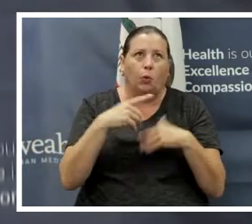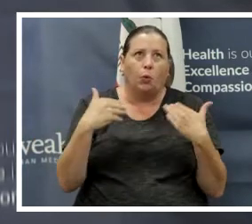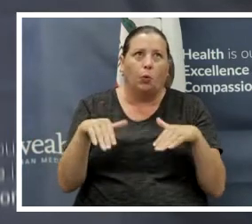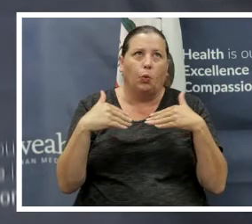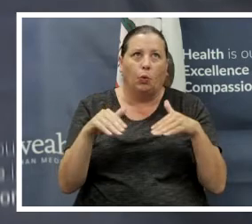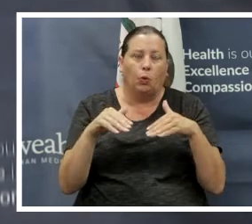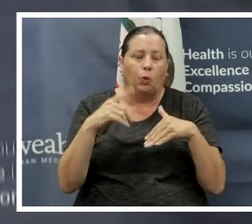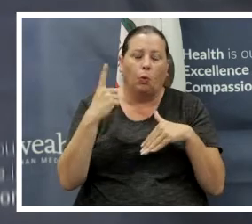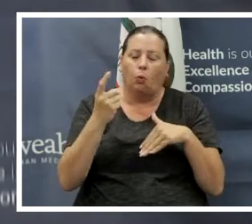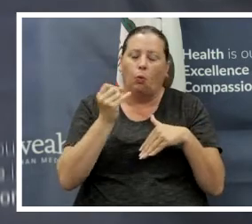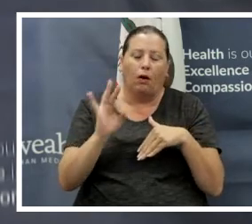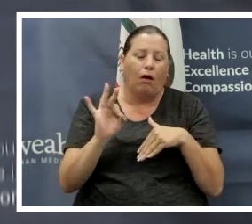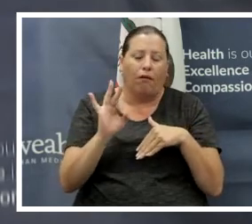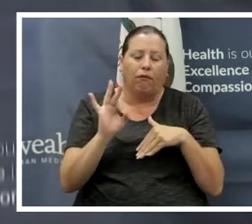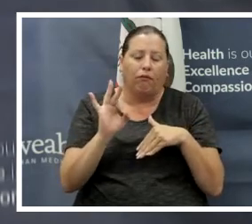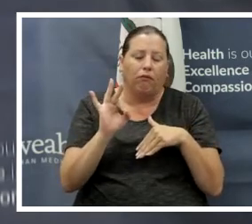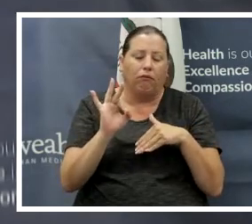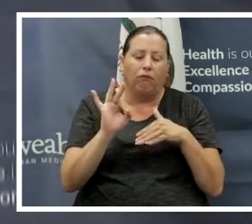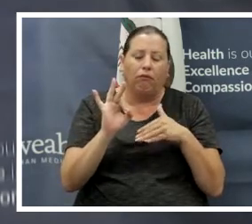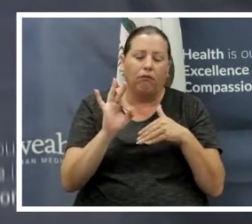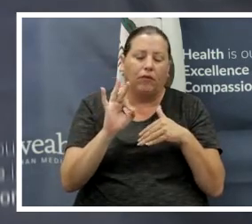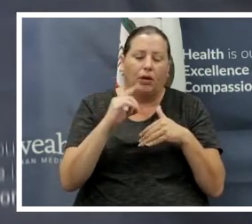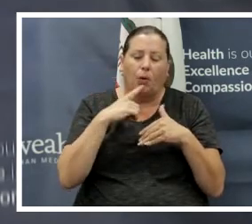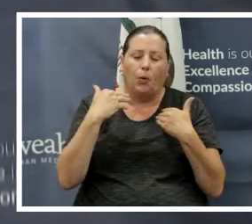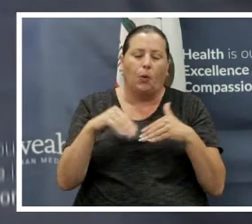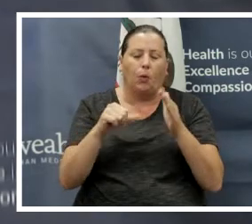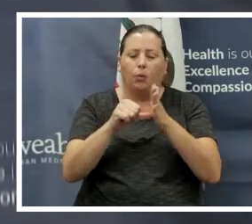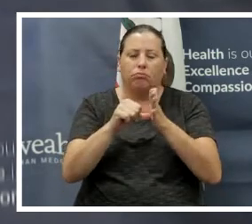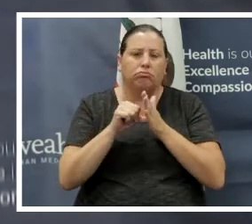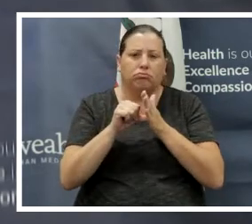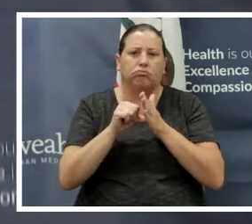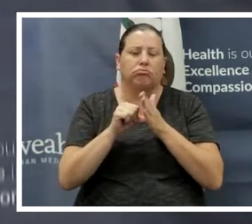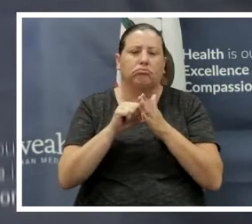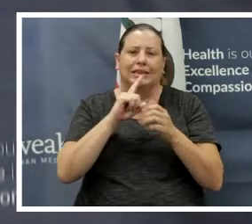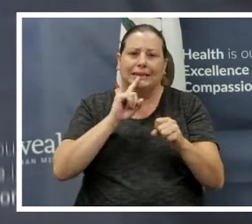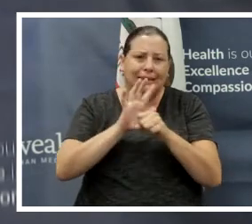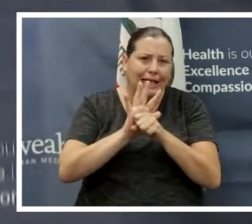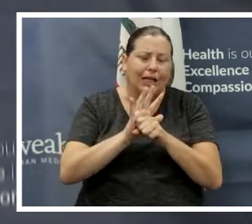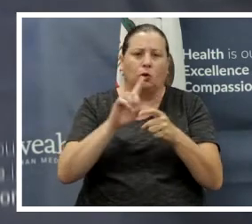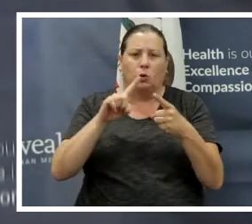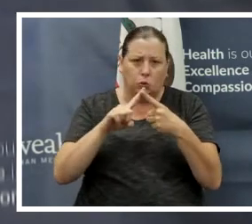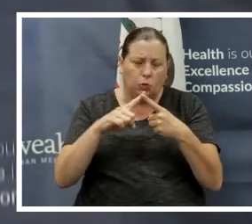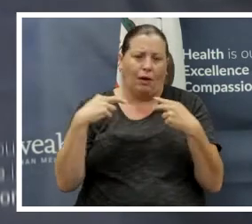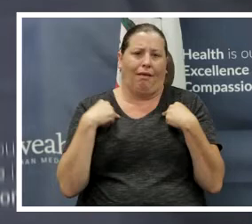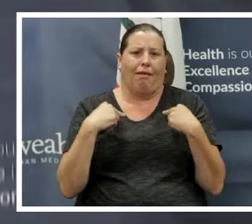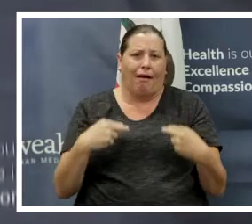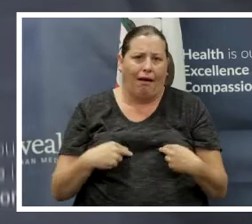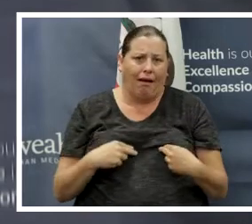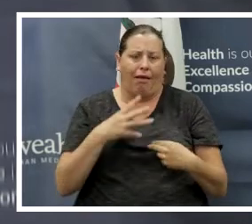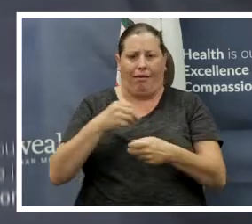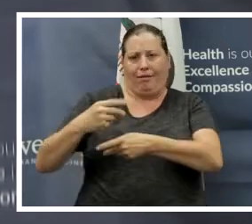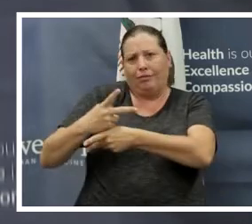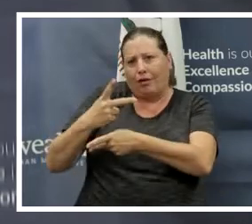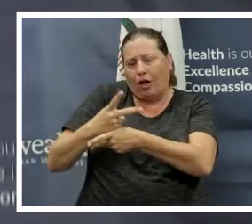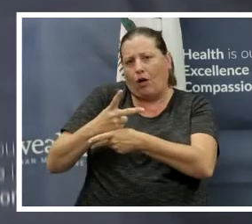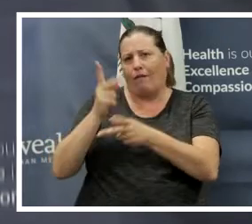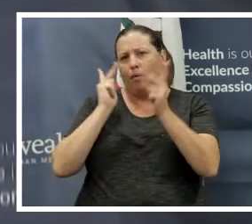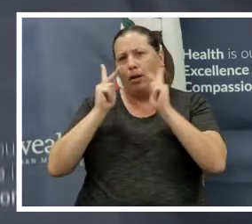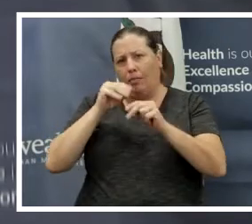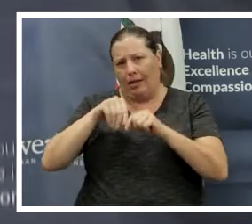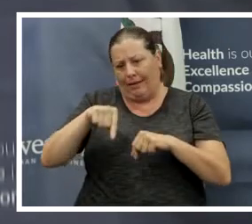one of the finest groups and dedicated to the health and taking care of the people of this